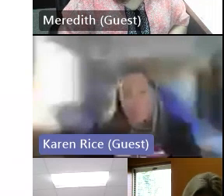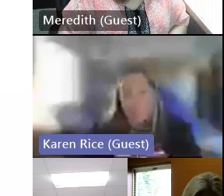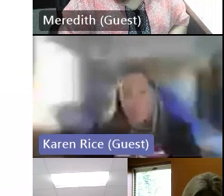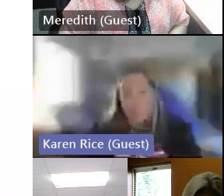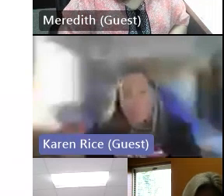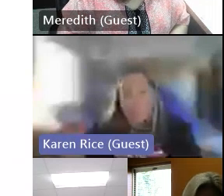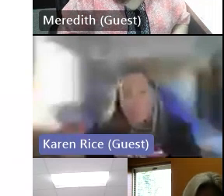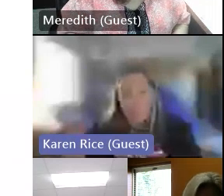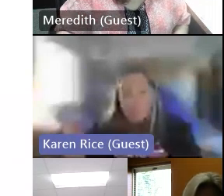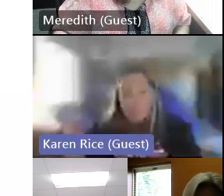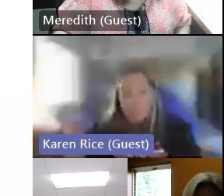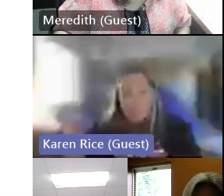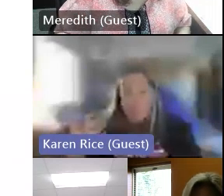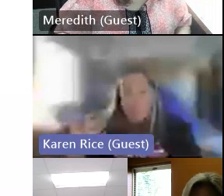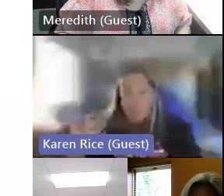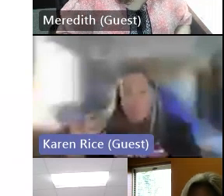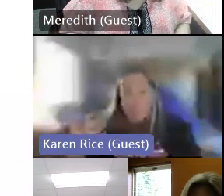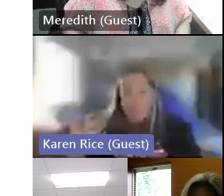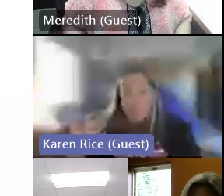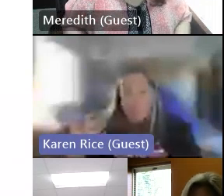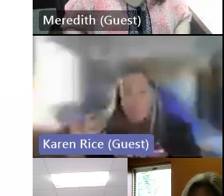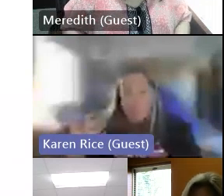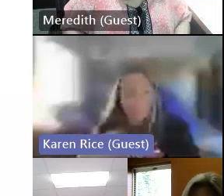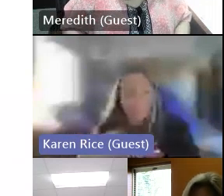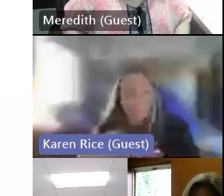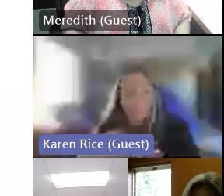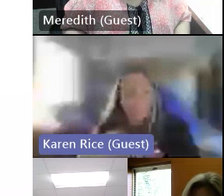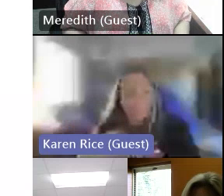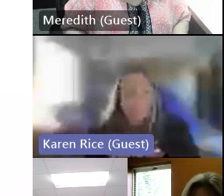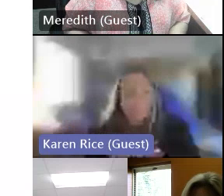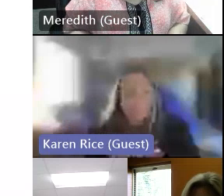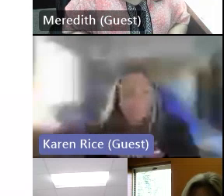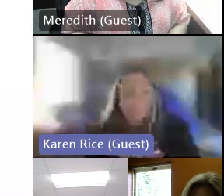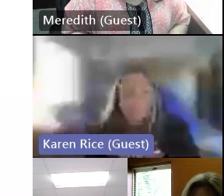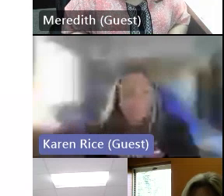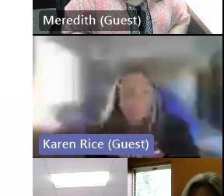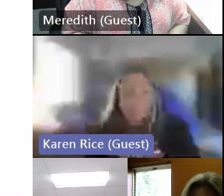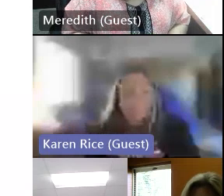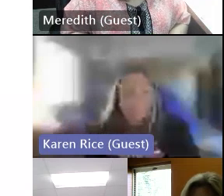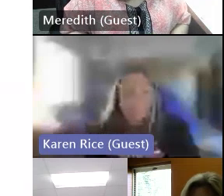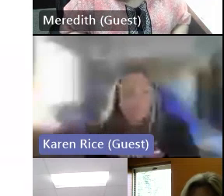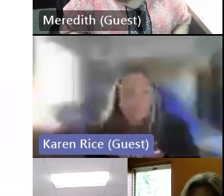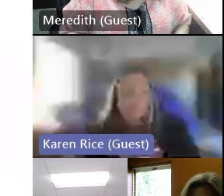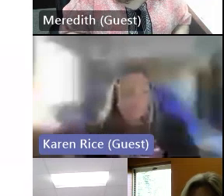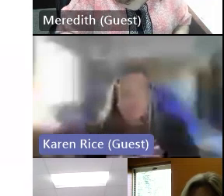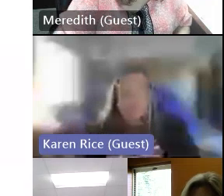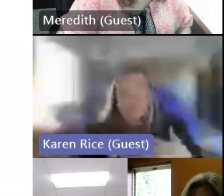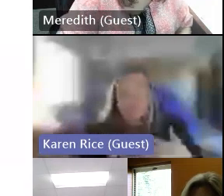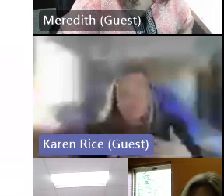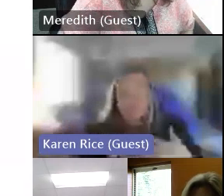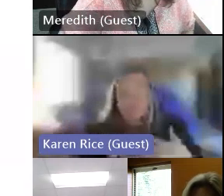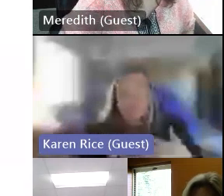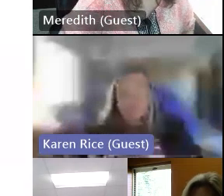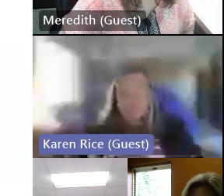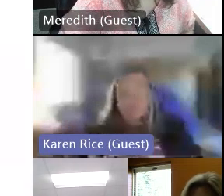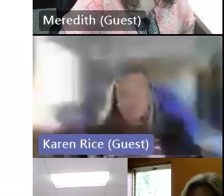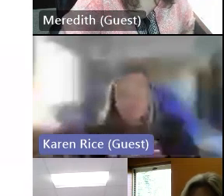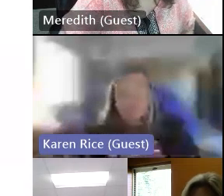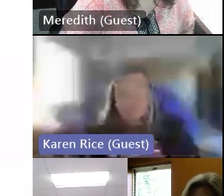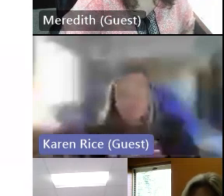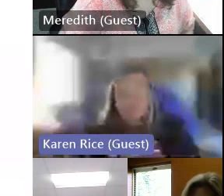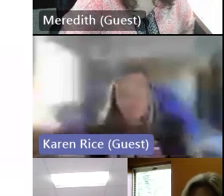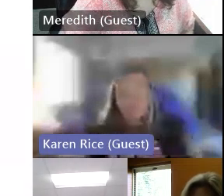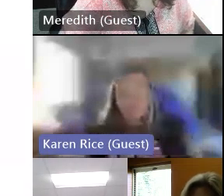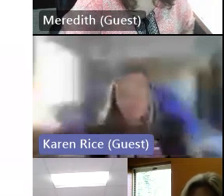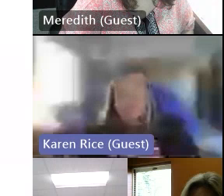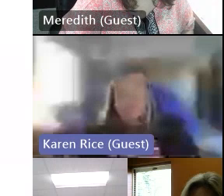were finding that over the summer, they would lose contact with their families. They wouldn't be checking in with them regularly. And then when it came to back to school